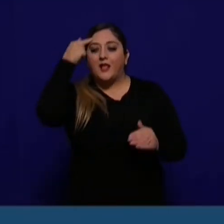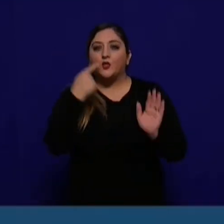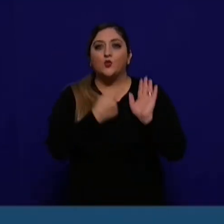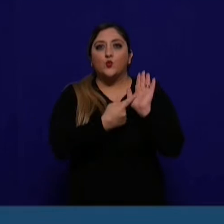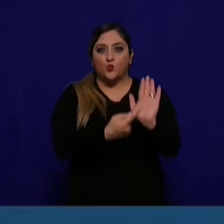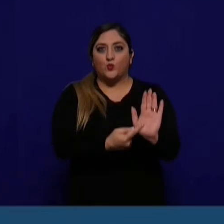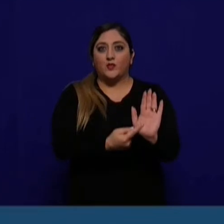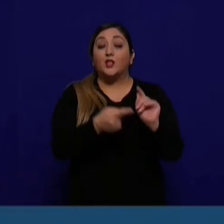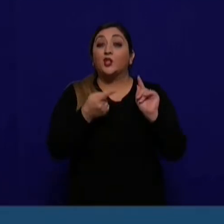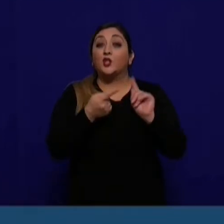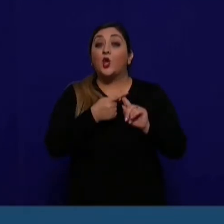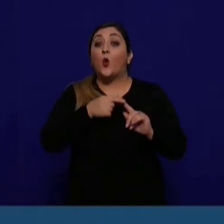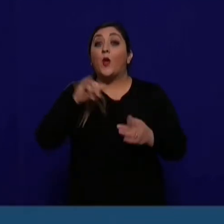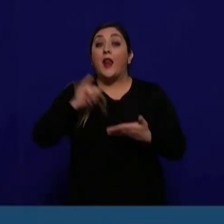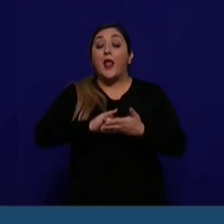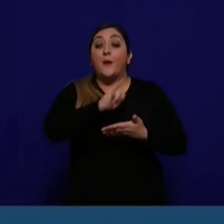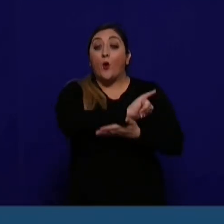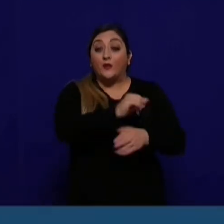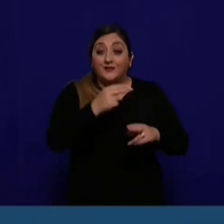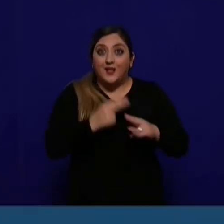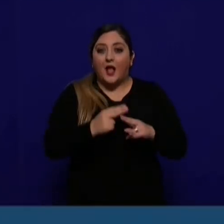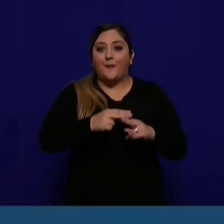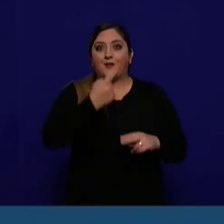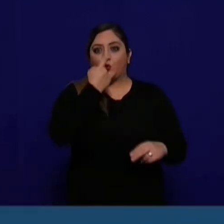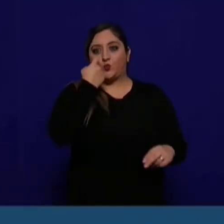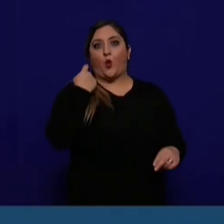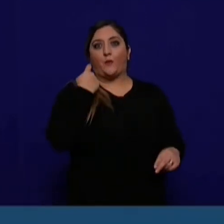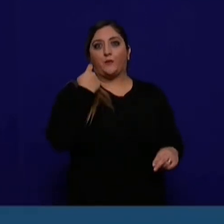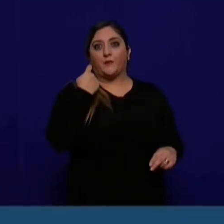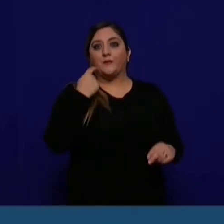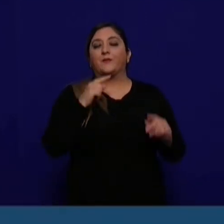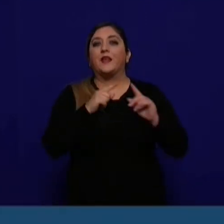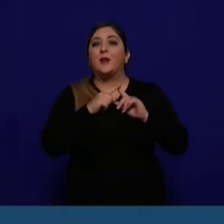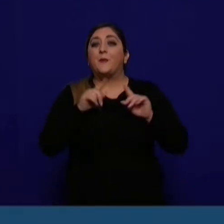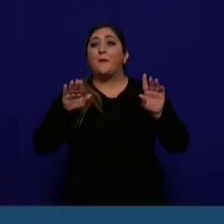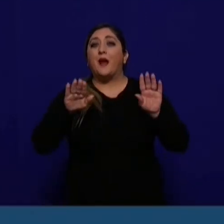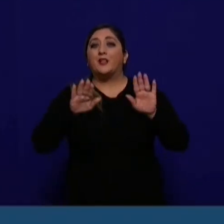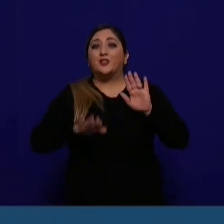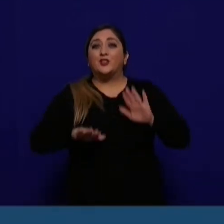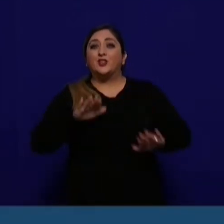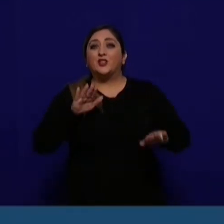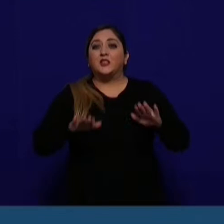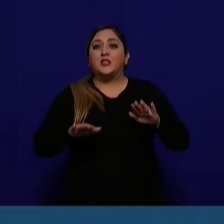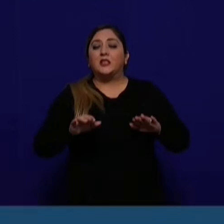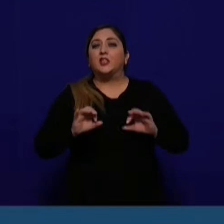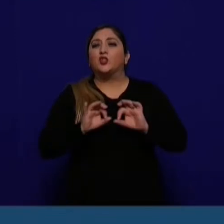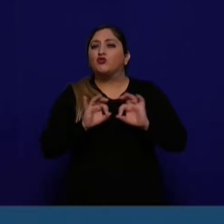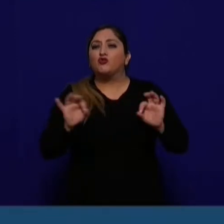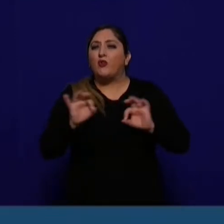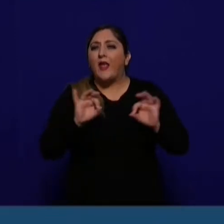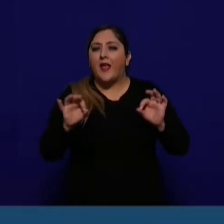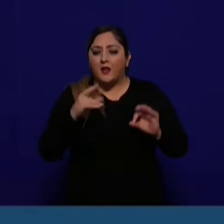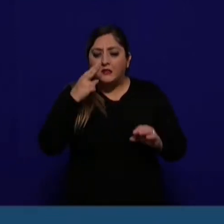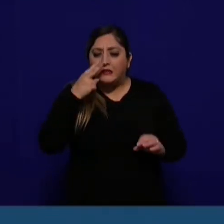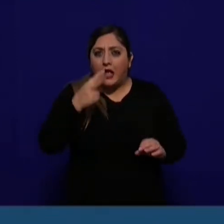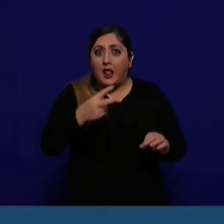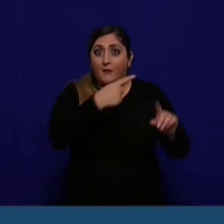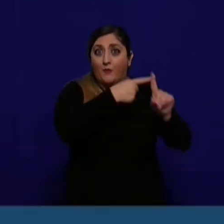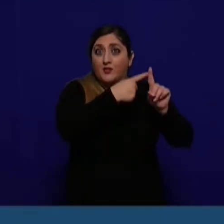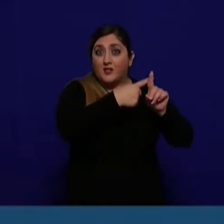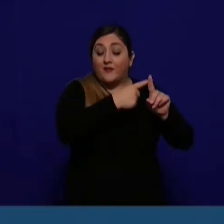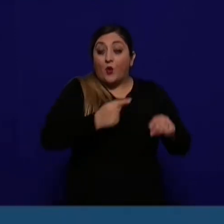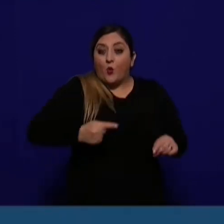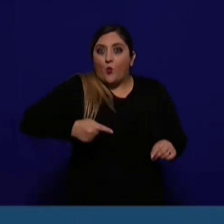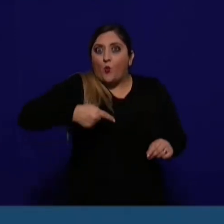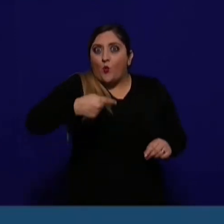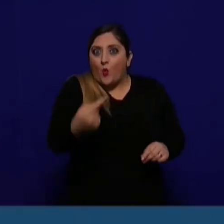qegħdin nagħmluhom fl-ajruport, però mbagħad inti minħabba l-incubation period jista' jkollok ukoll każijiet li jiżviluppaw wara. U hemmhekk dawk il-każijiet